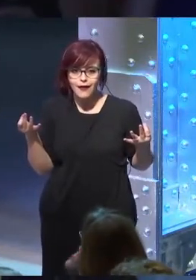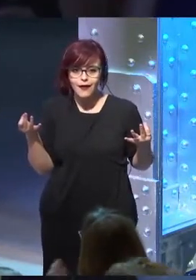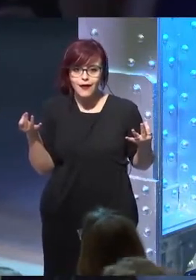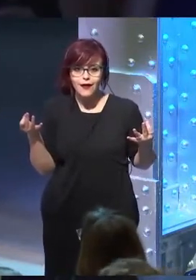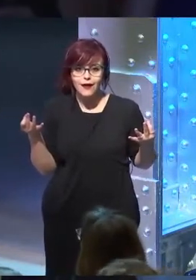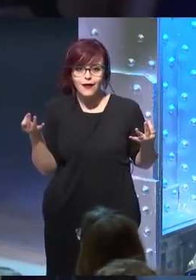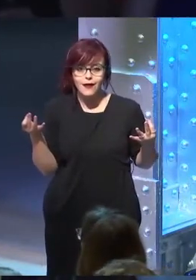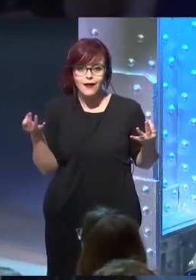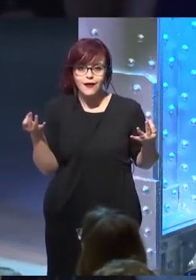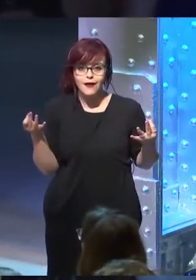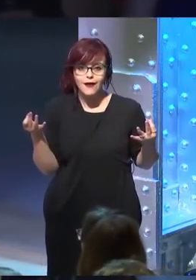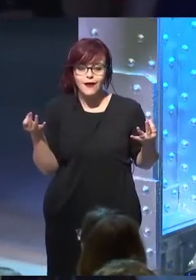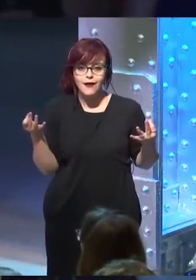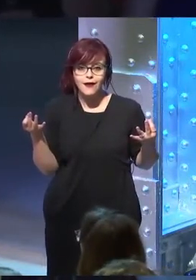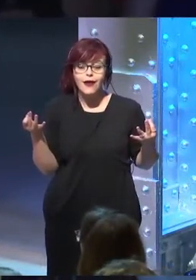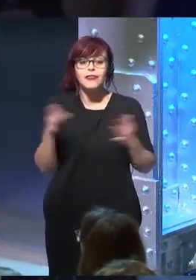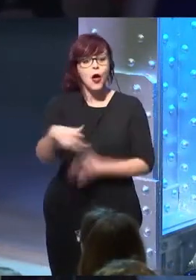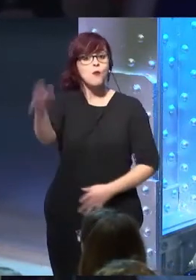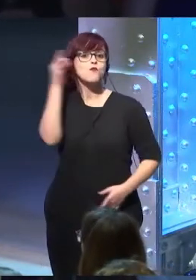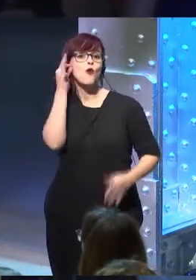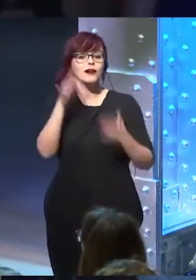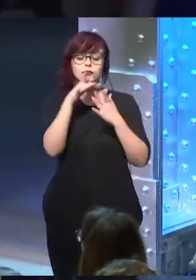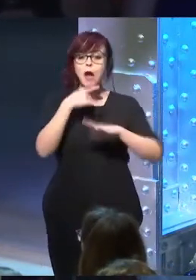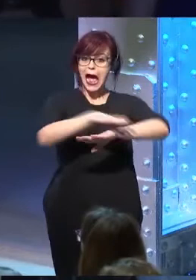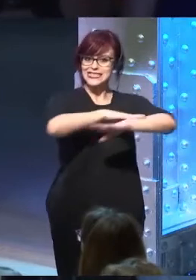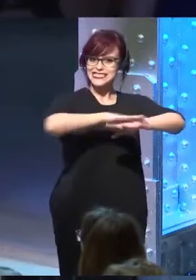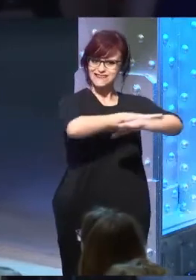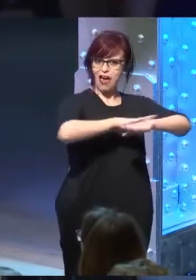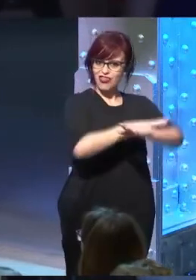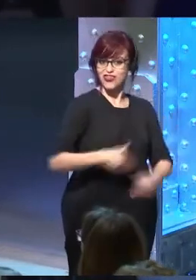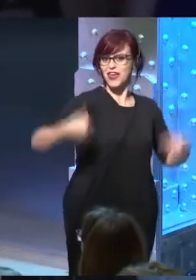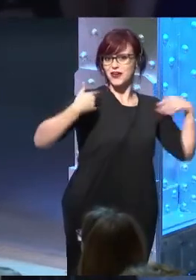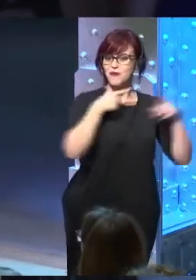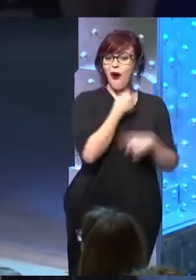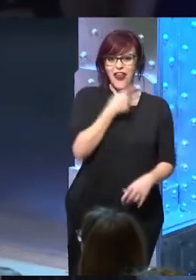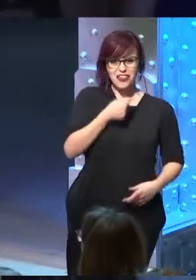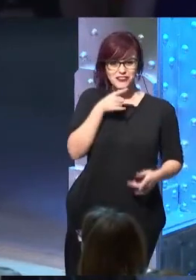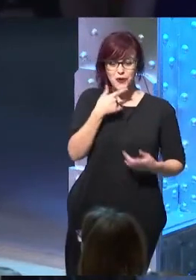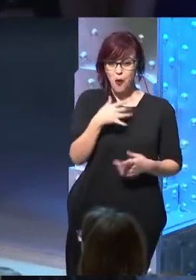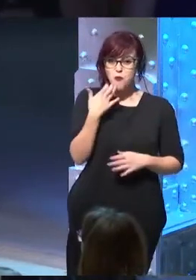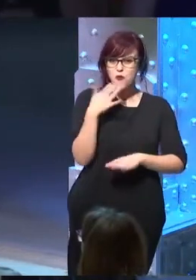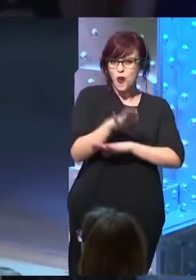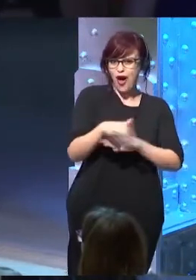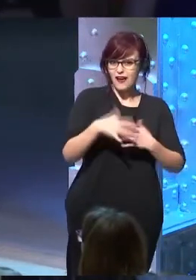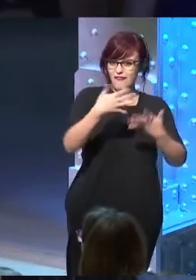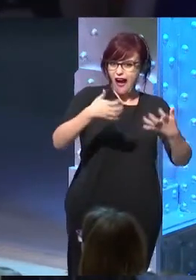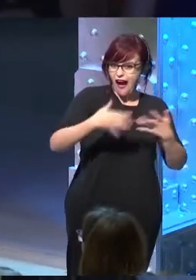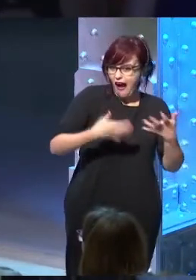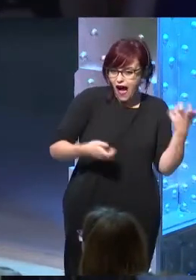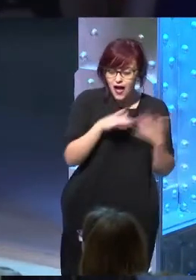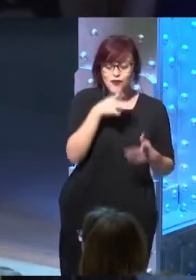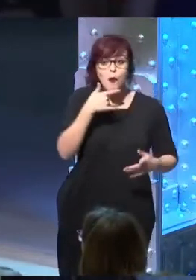work of proto-feminism. It is, in fact, quite the reverse. Part of the joke